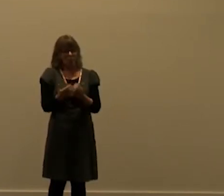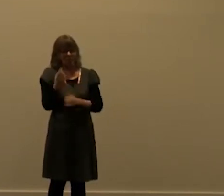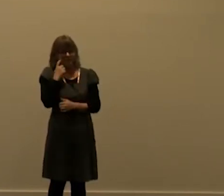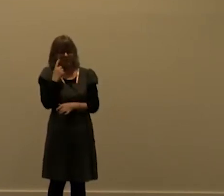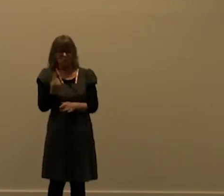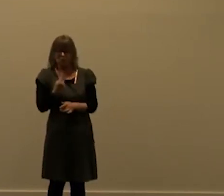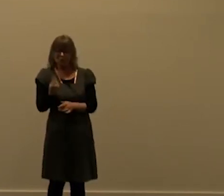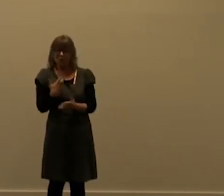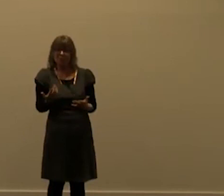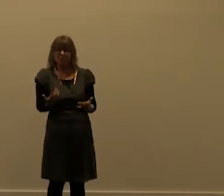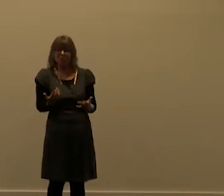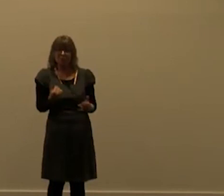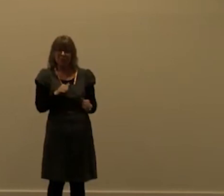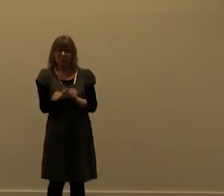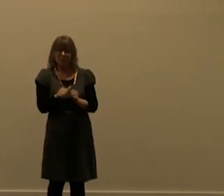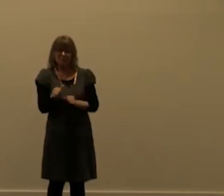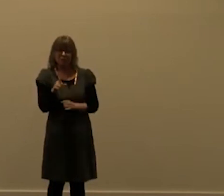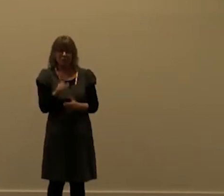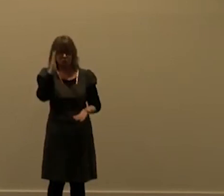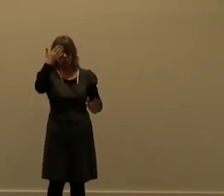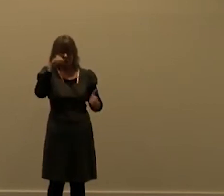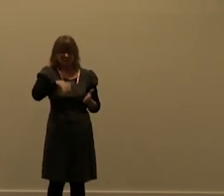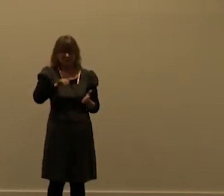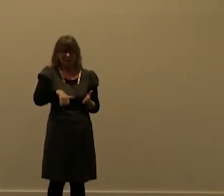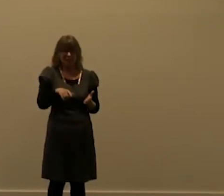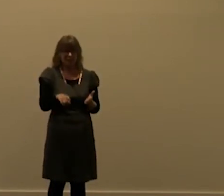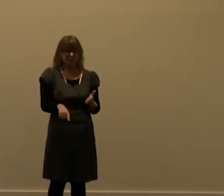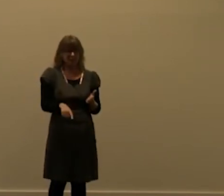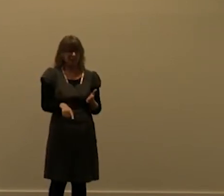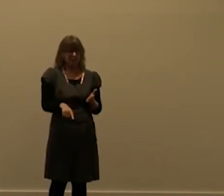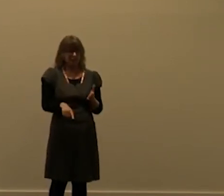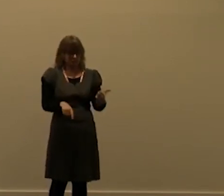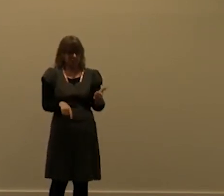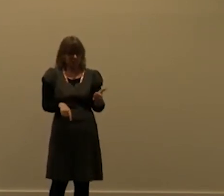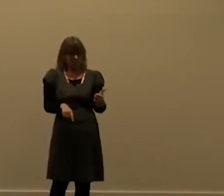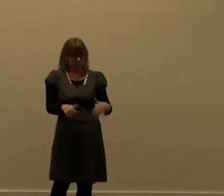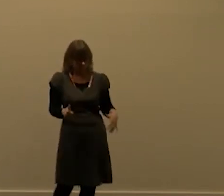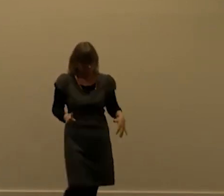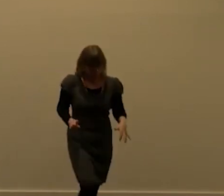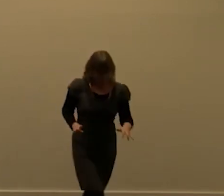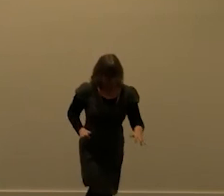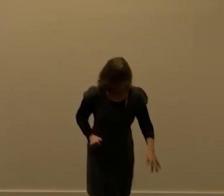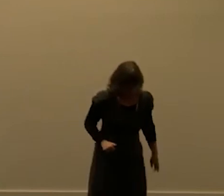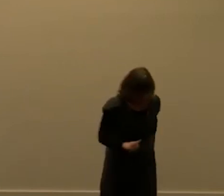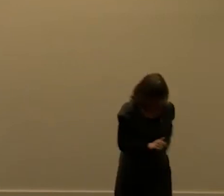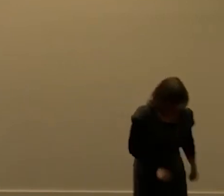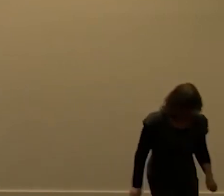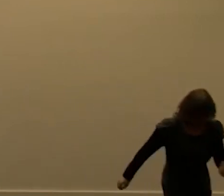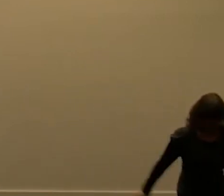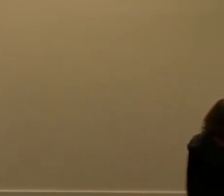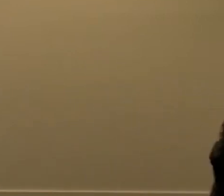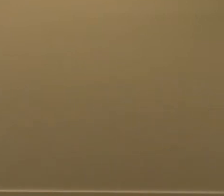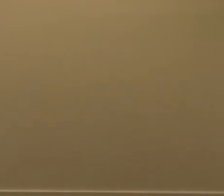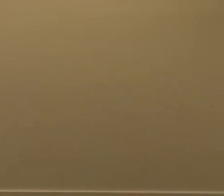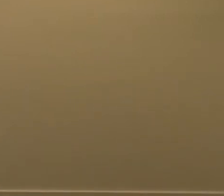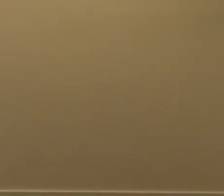it's crazy, eh? I don't understand it. Something that should, because APIs are going to fail the company because